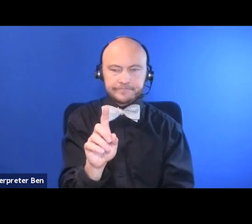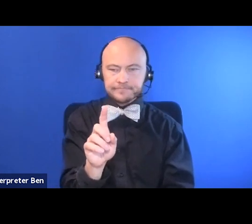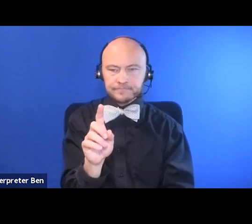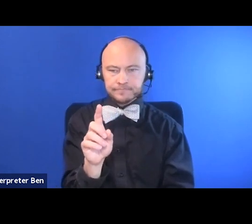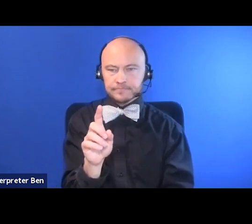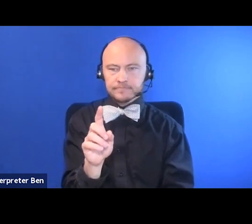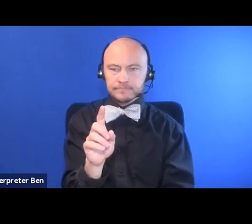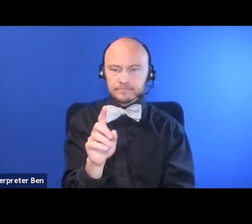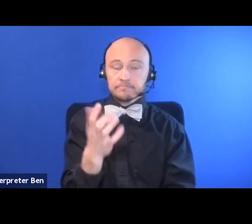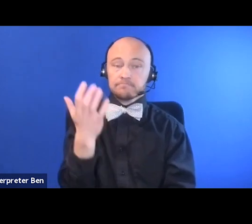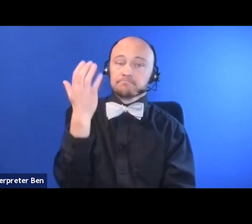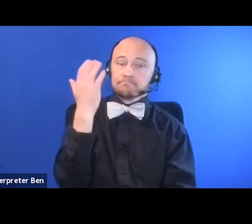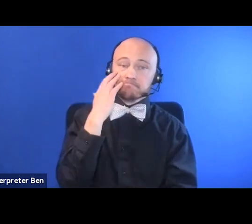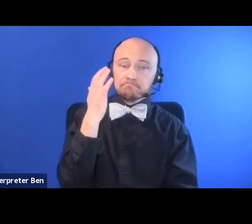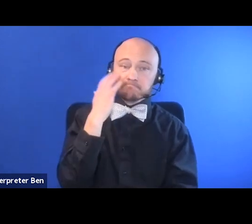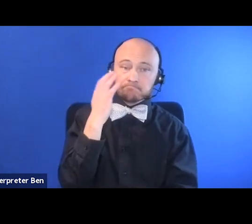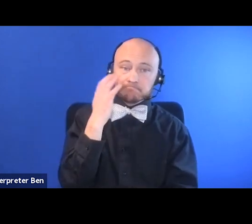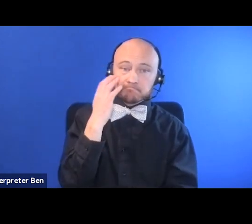I know.